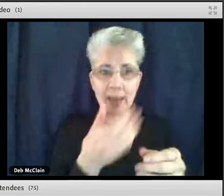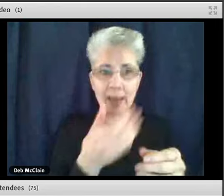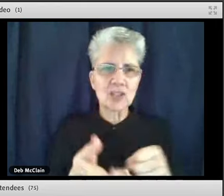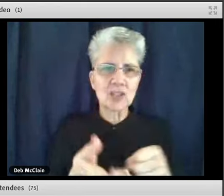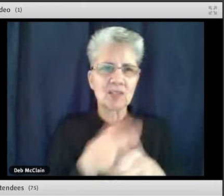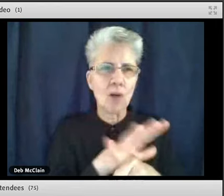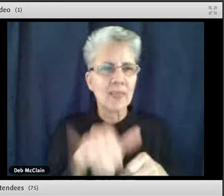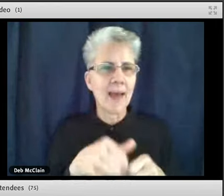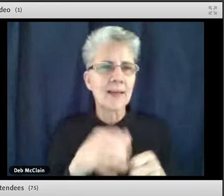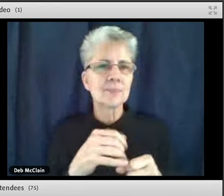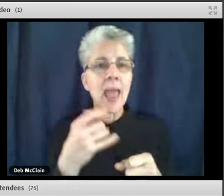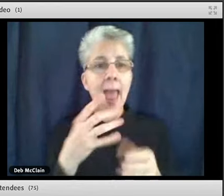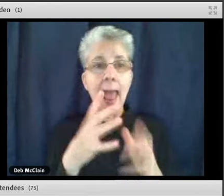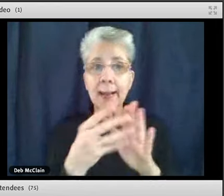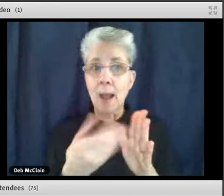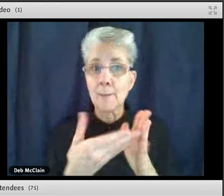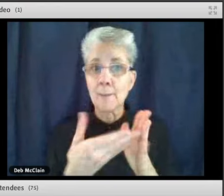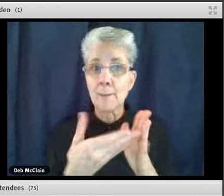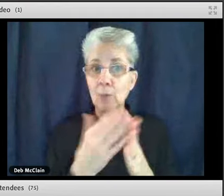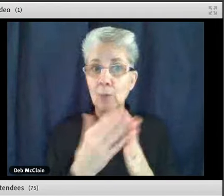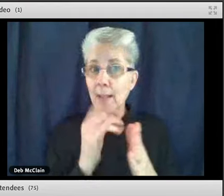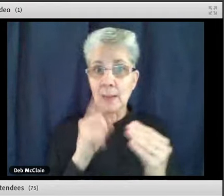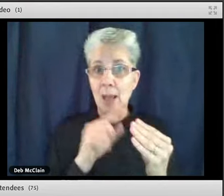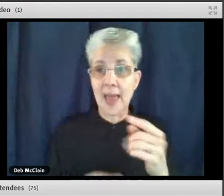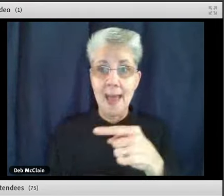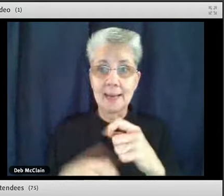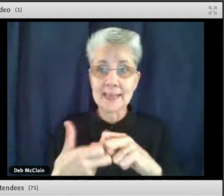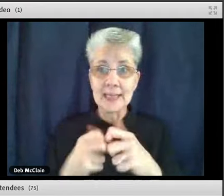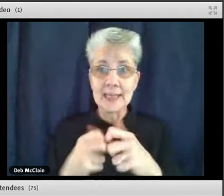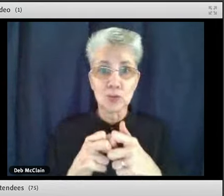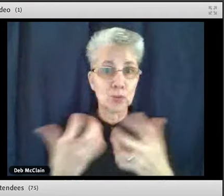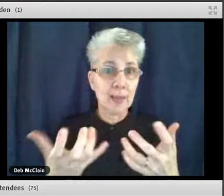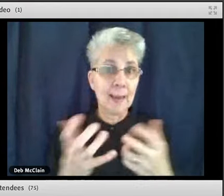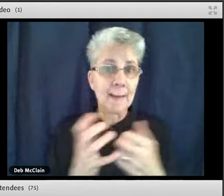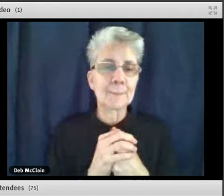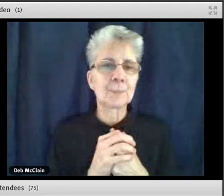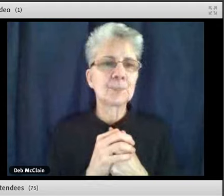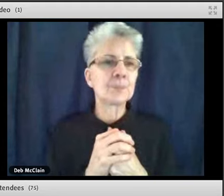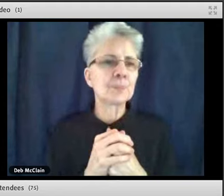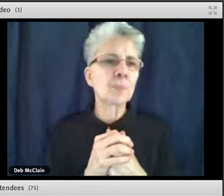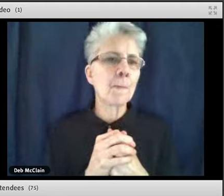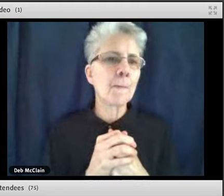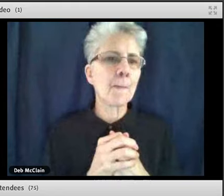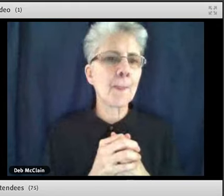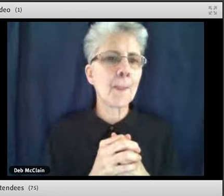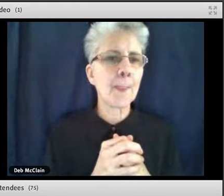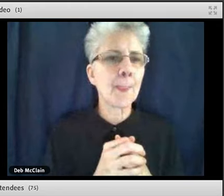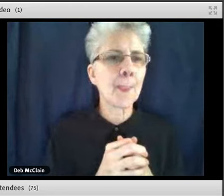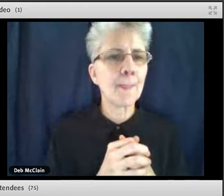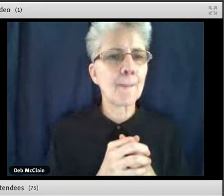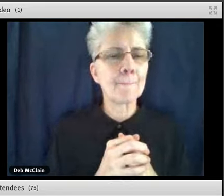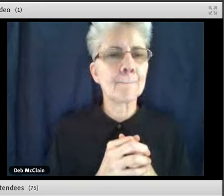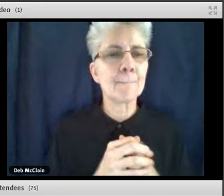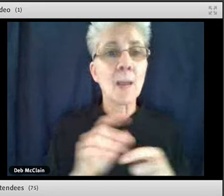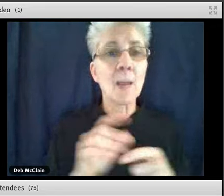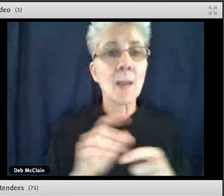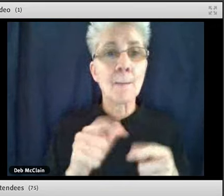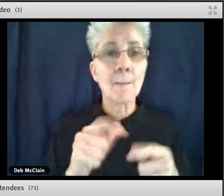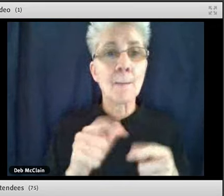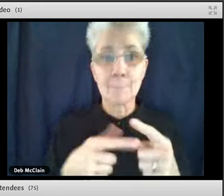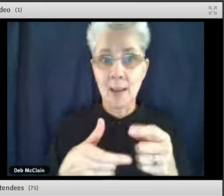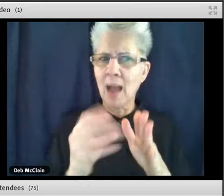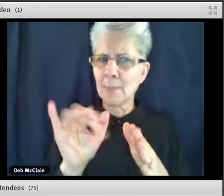earlier, I'm not trying to downplay this issue, but have some cautious optimism. Use some of the strategies I talked to you about today